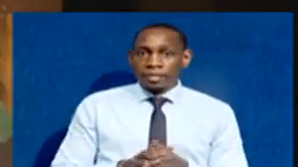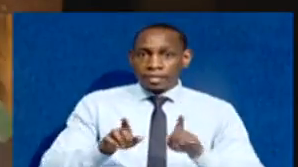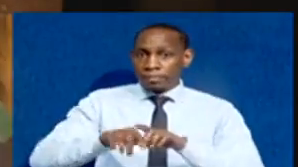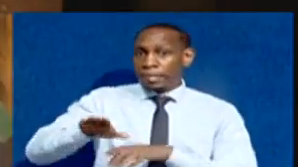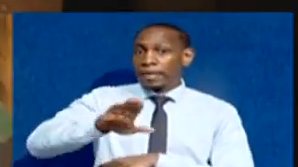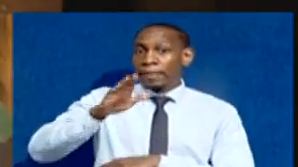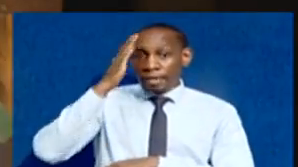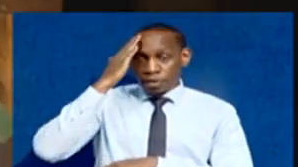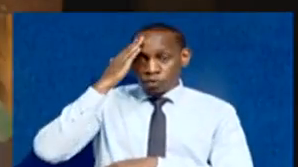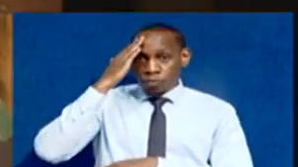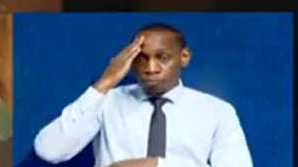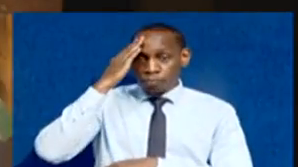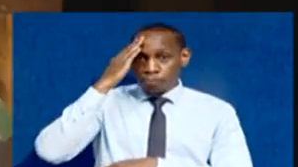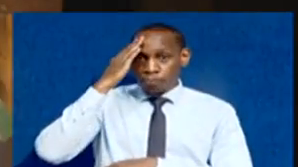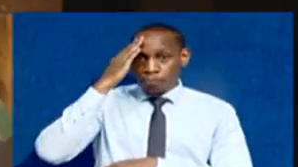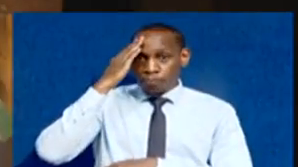as you know,